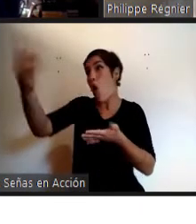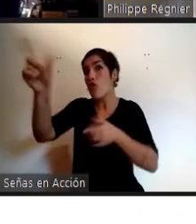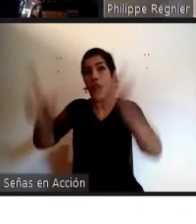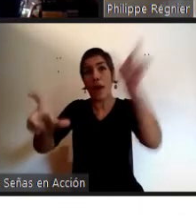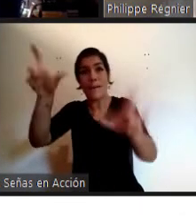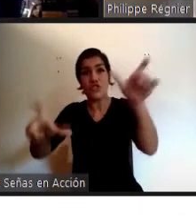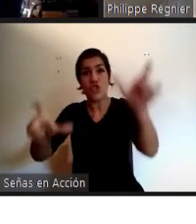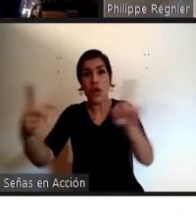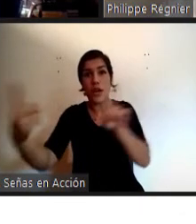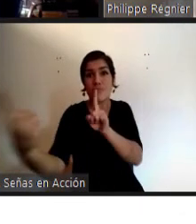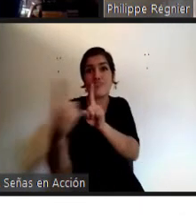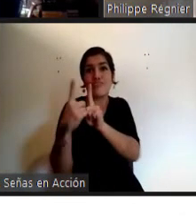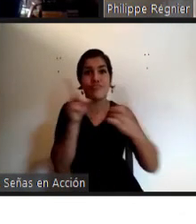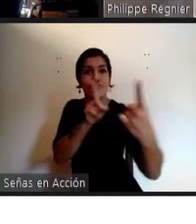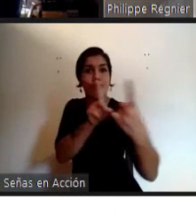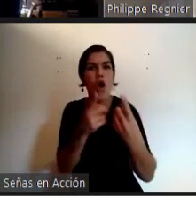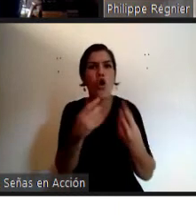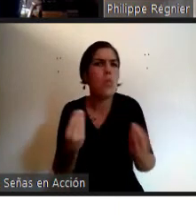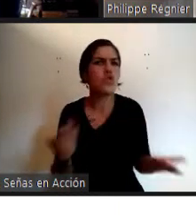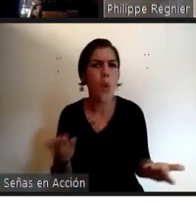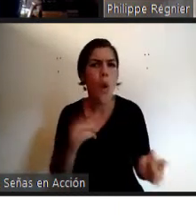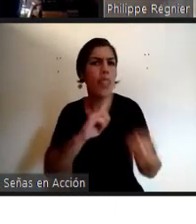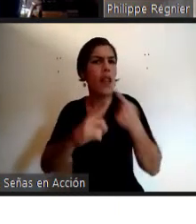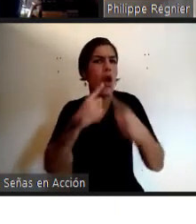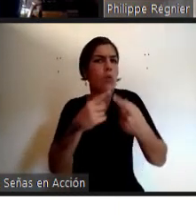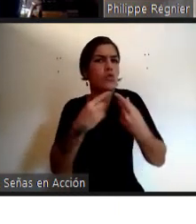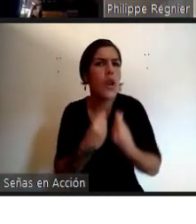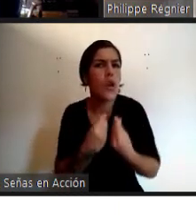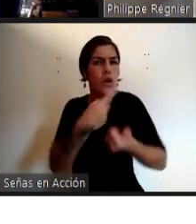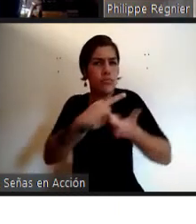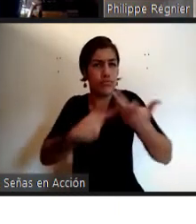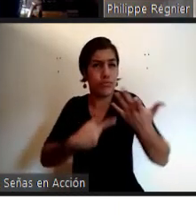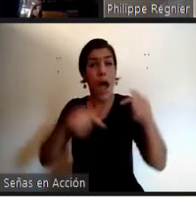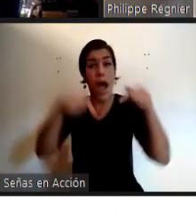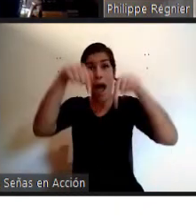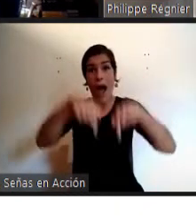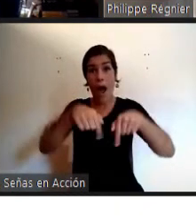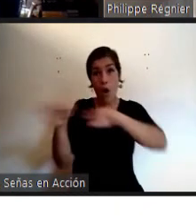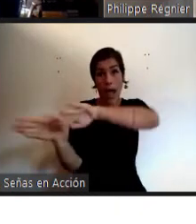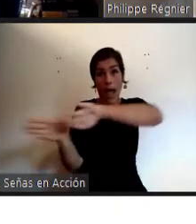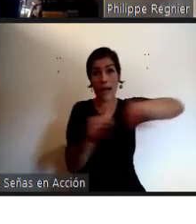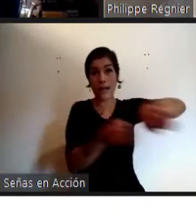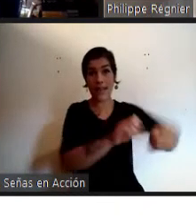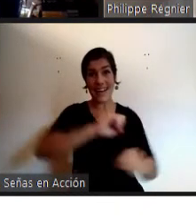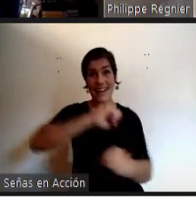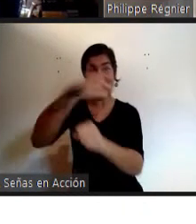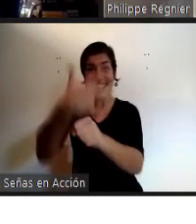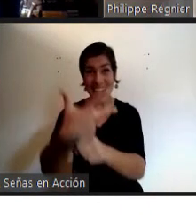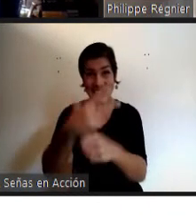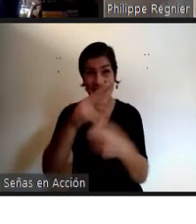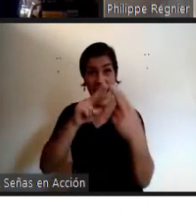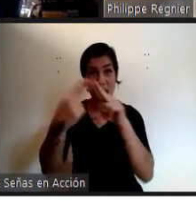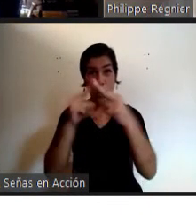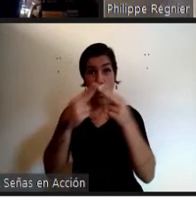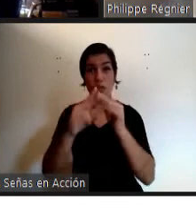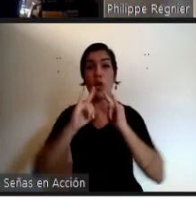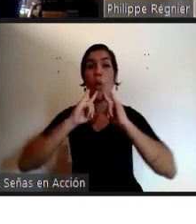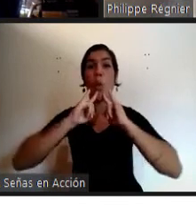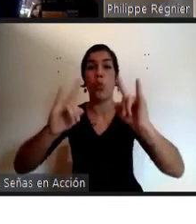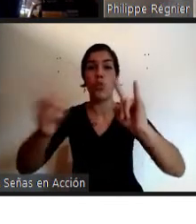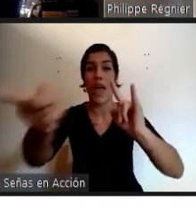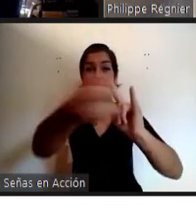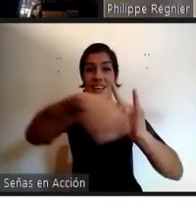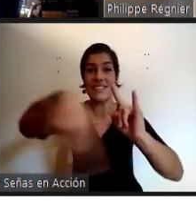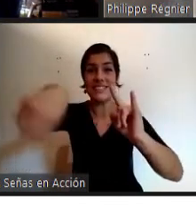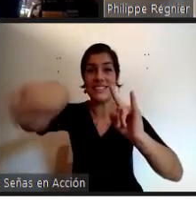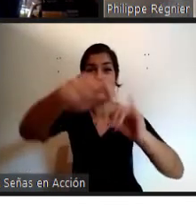these representations pop up the surface. And on this meeting, we are inviting you, especially so that